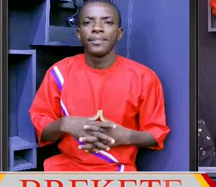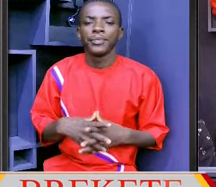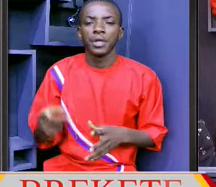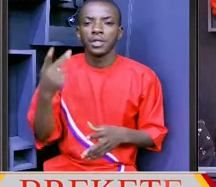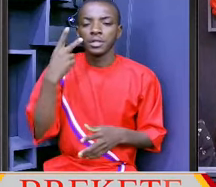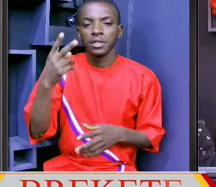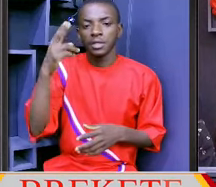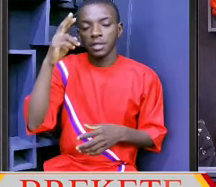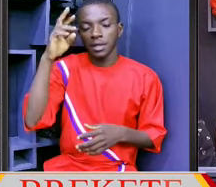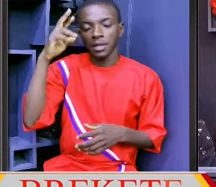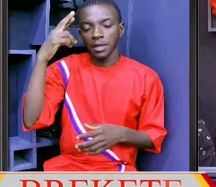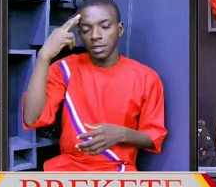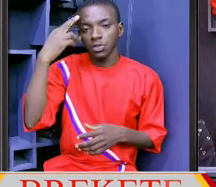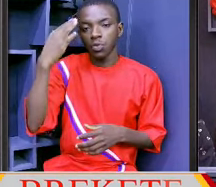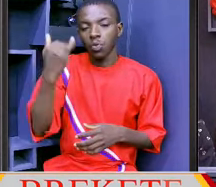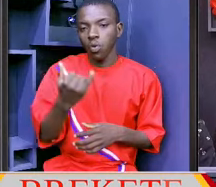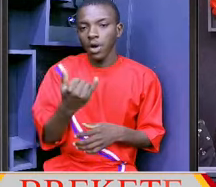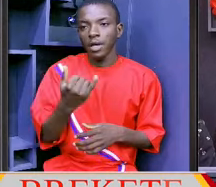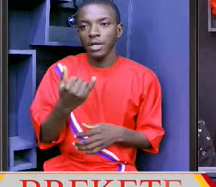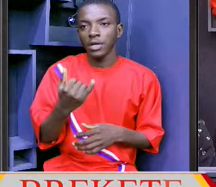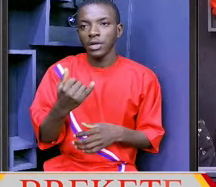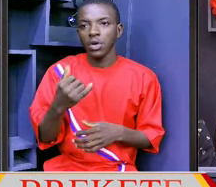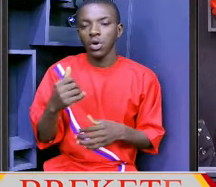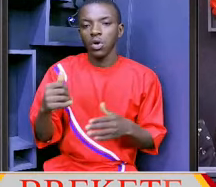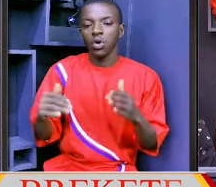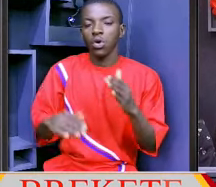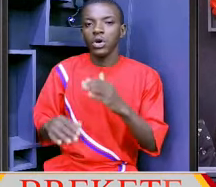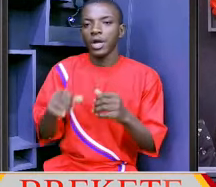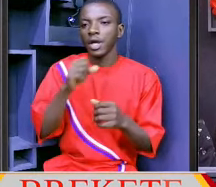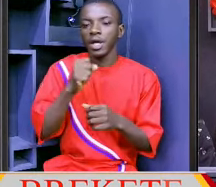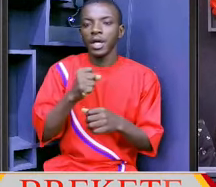You say the reason why you carry your underage daughter,